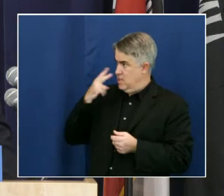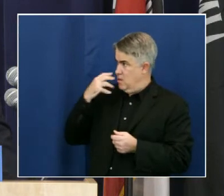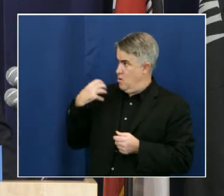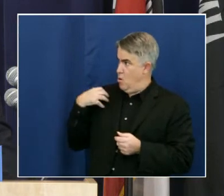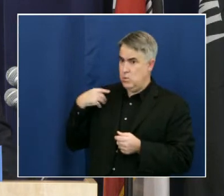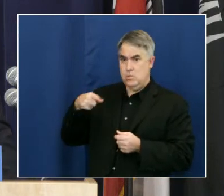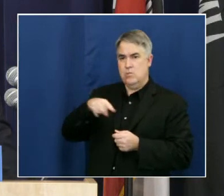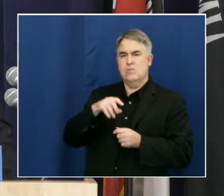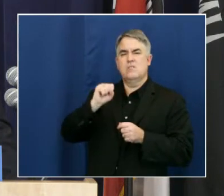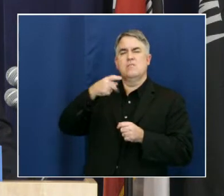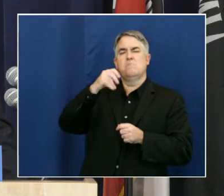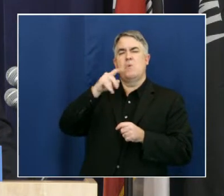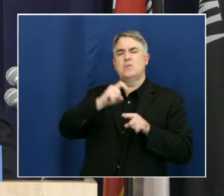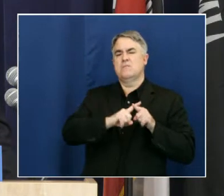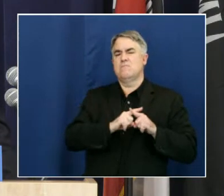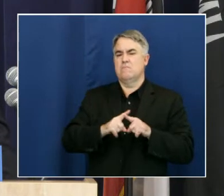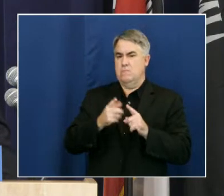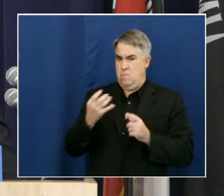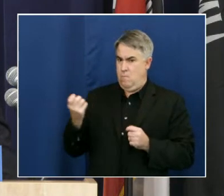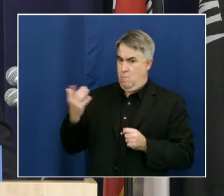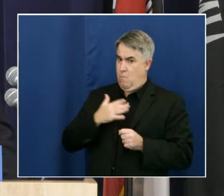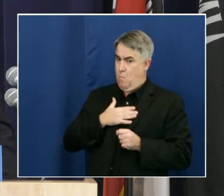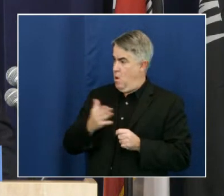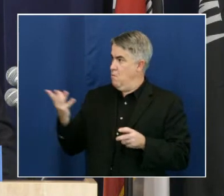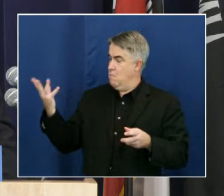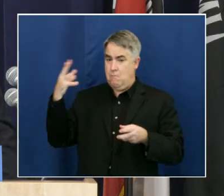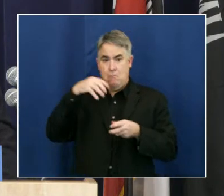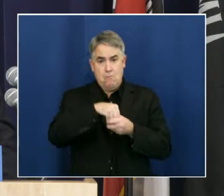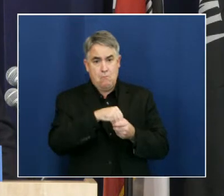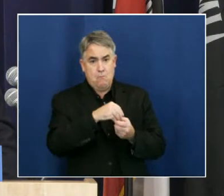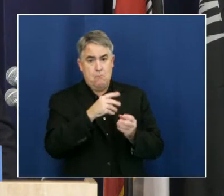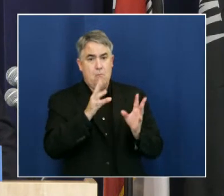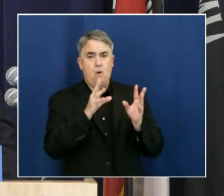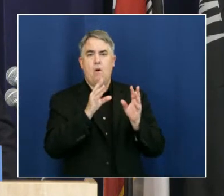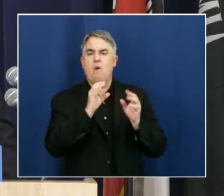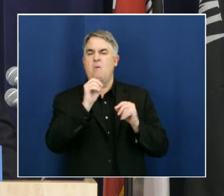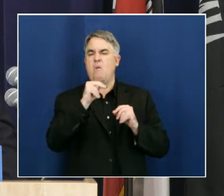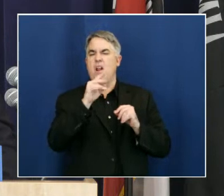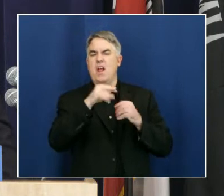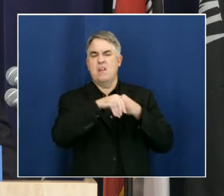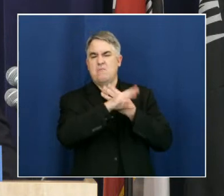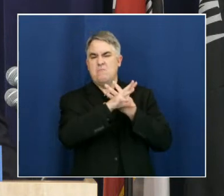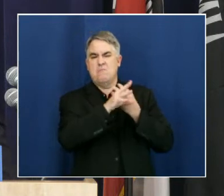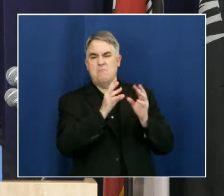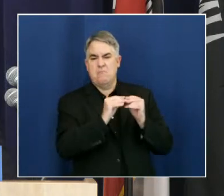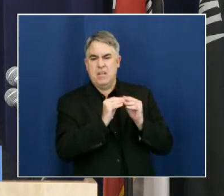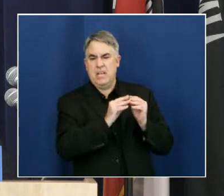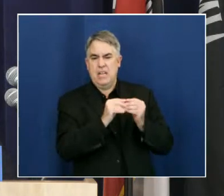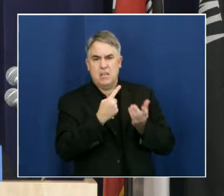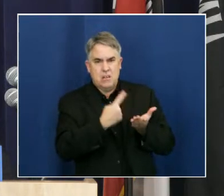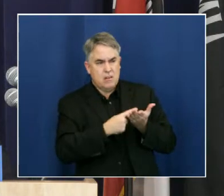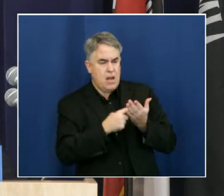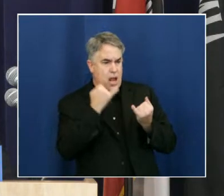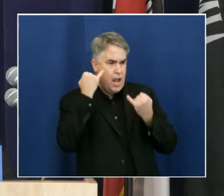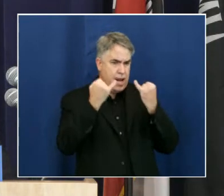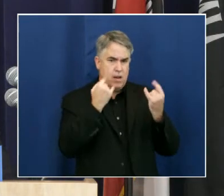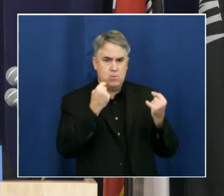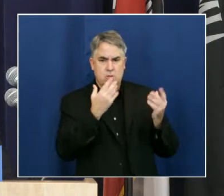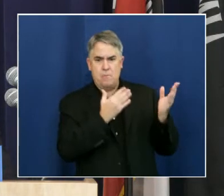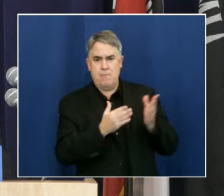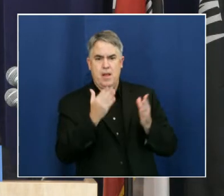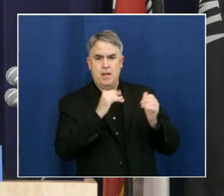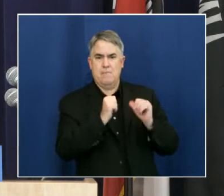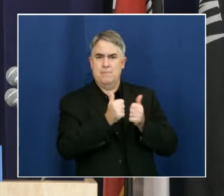of an online meeting with that group, and C, your plans on helping and assisting in getting our kids back on the field. Thank